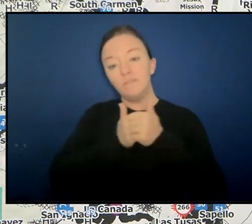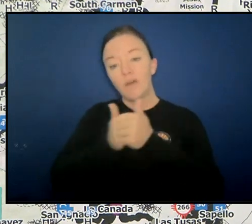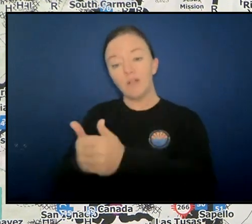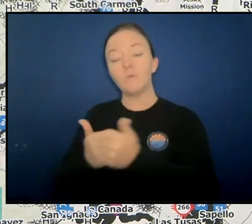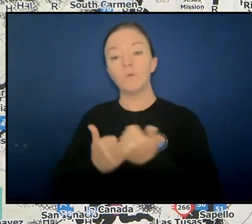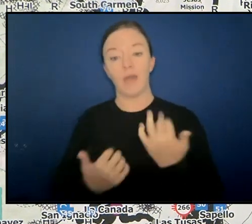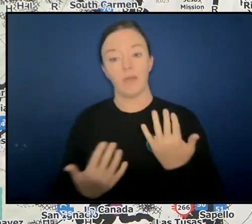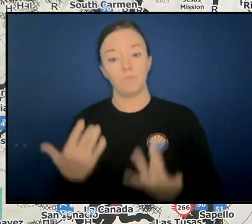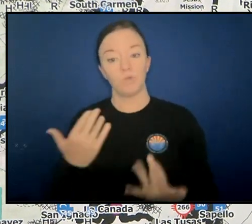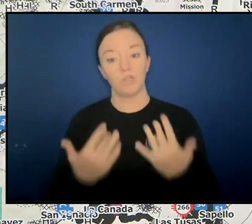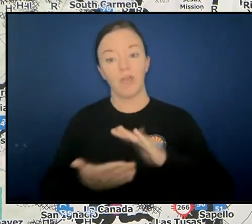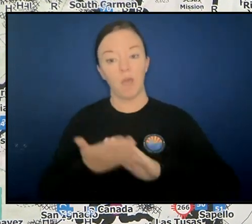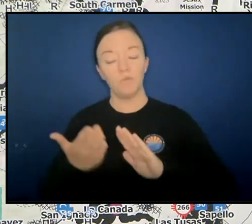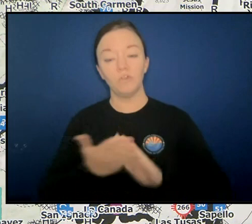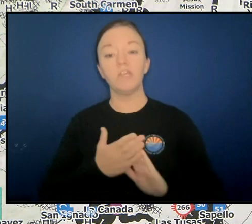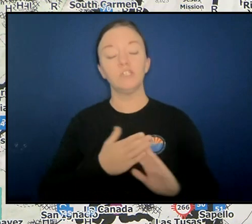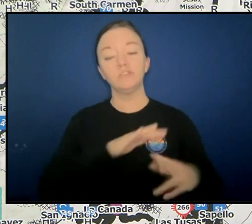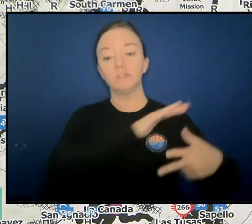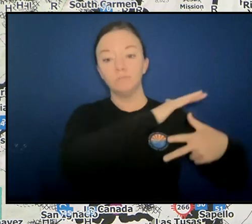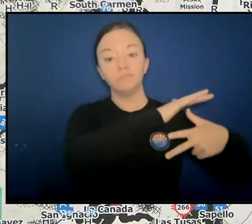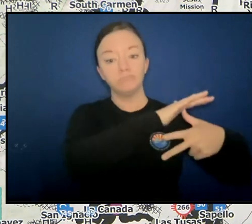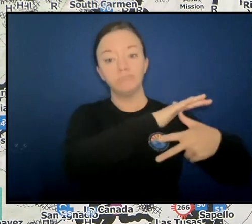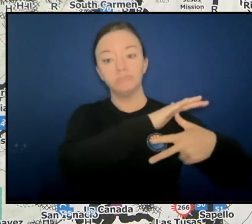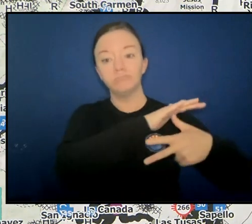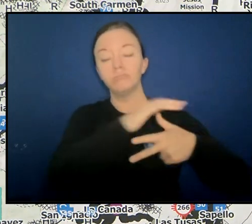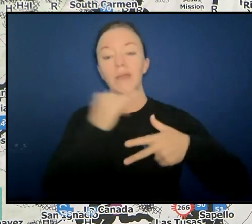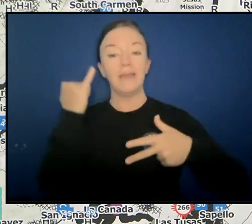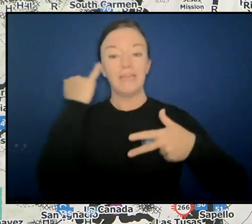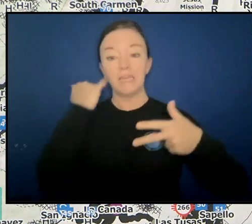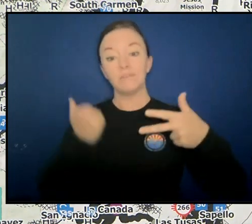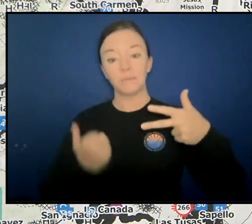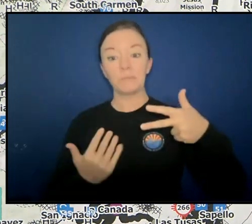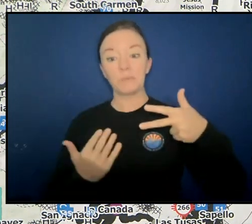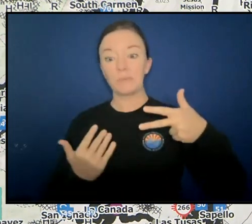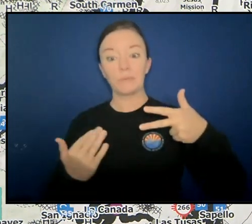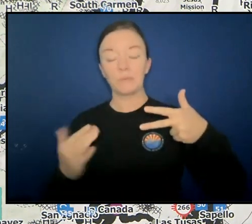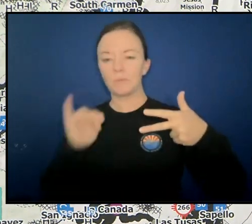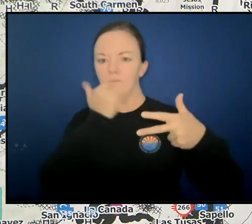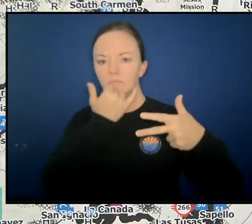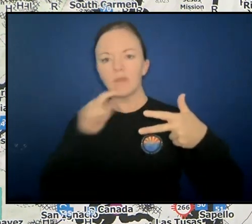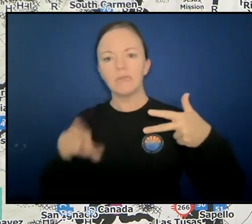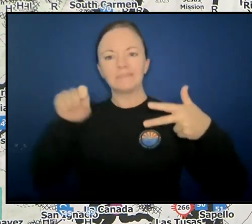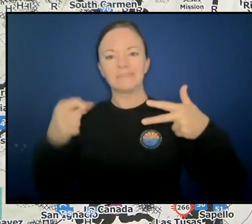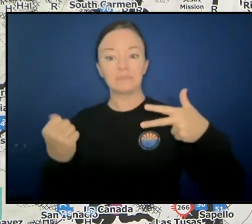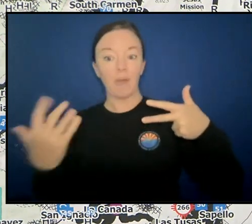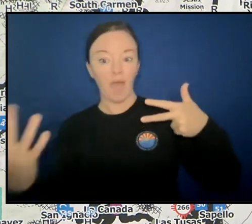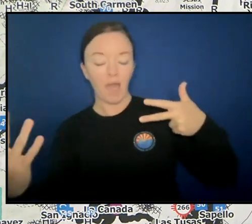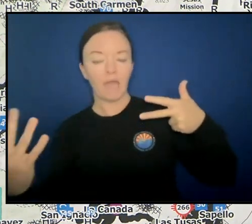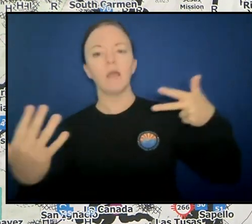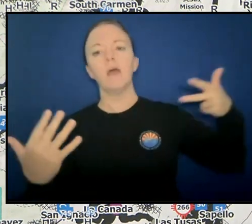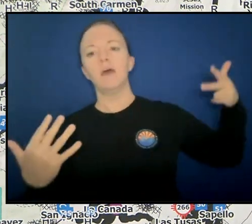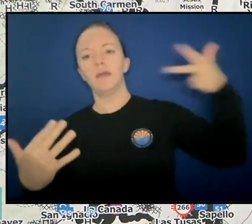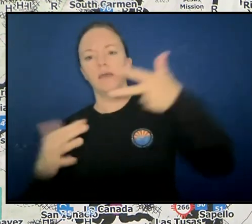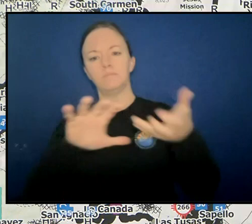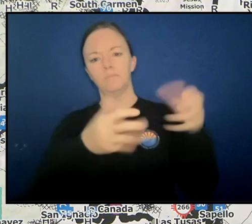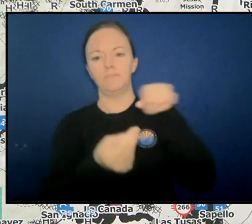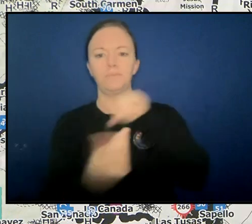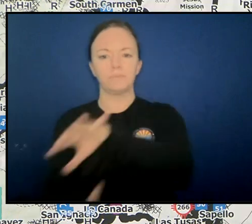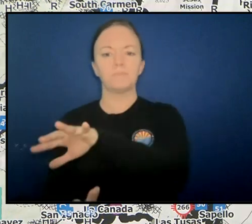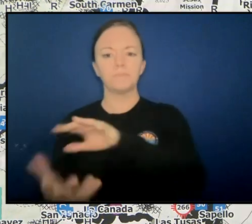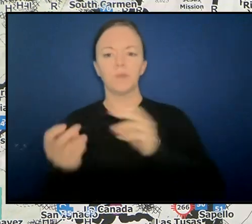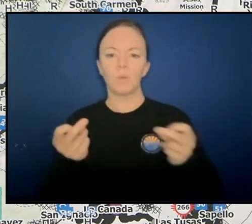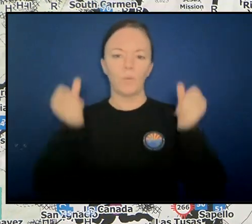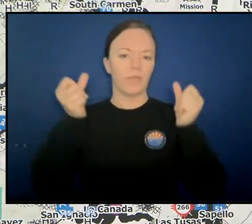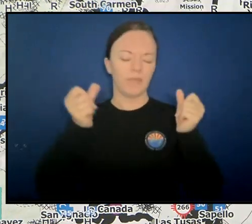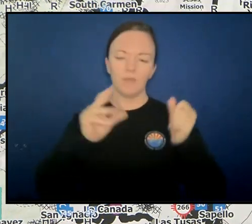there in case we do get like adverse conditions that would put spots over the fire line, and then they can hit those with water in a relatively quick manner and